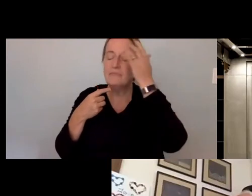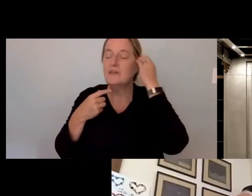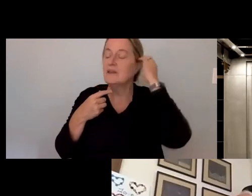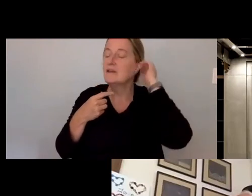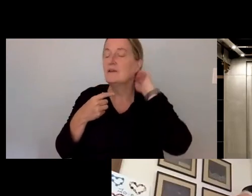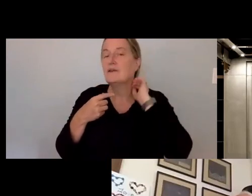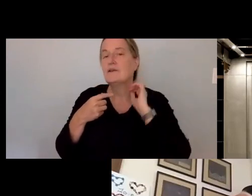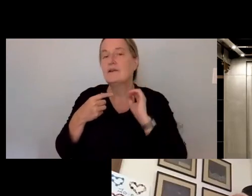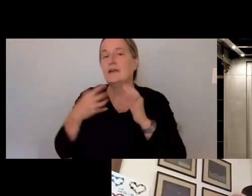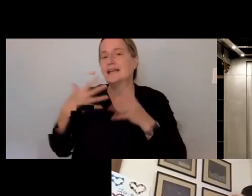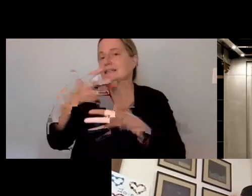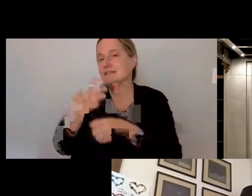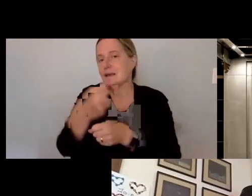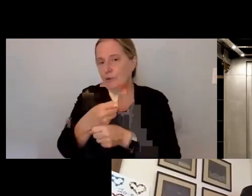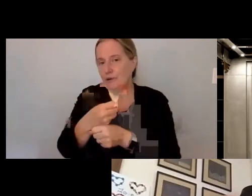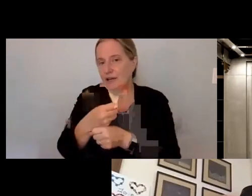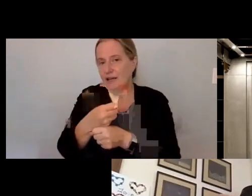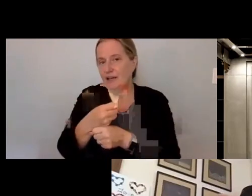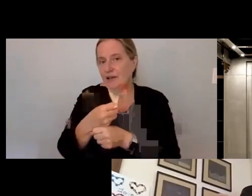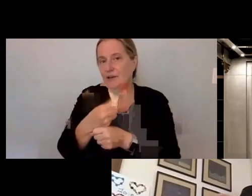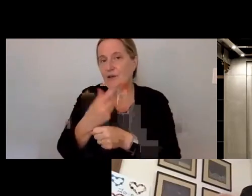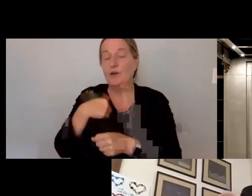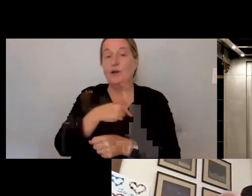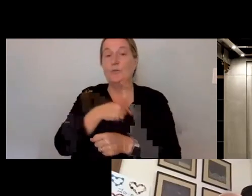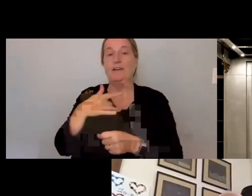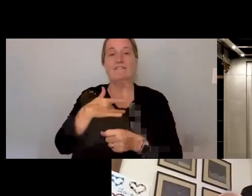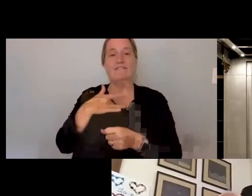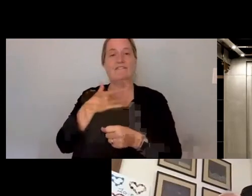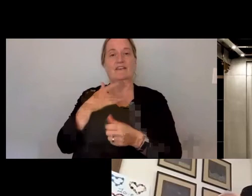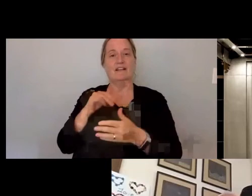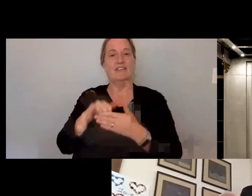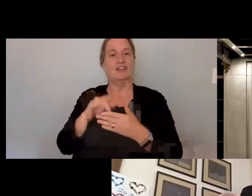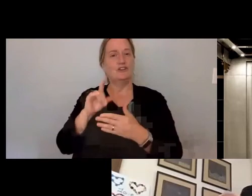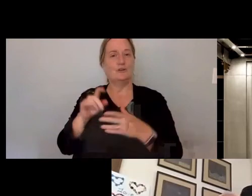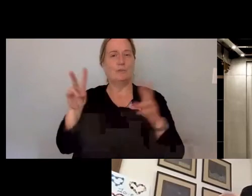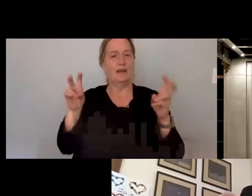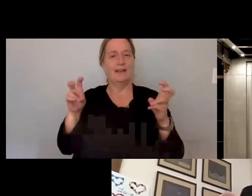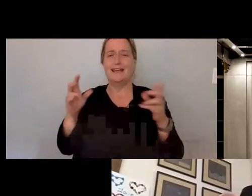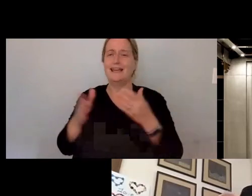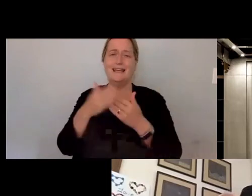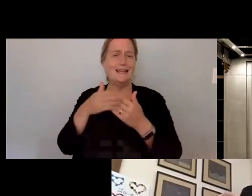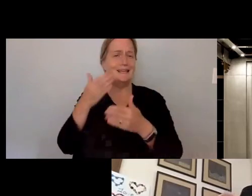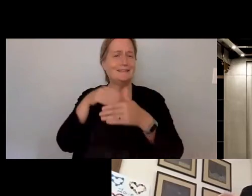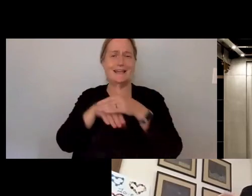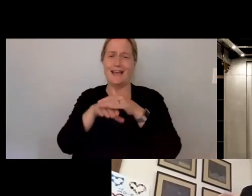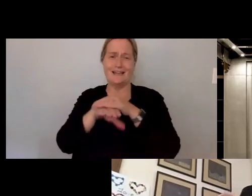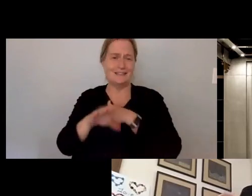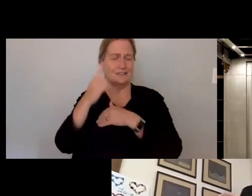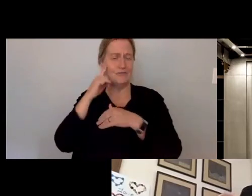just in summary, we think this should be a freeway, an easy way for a person who just wants to give it a